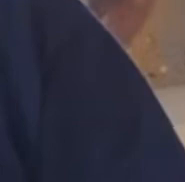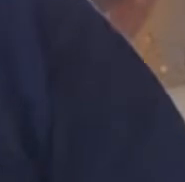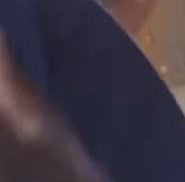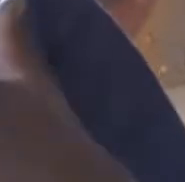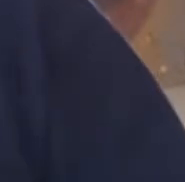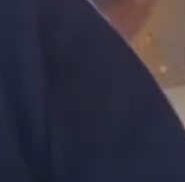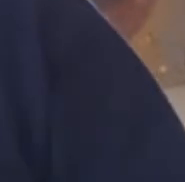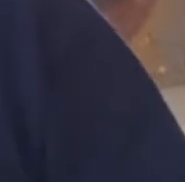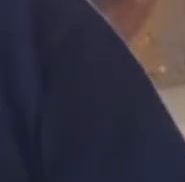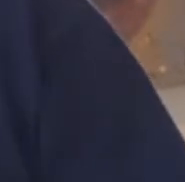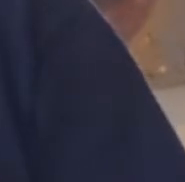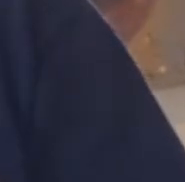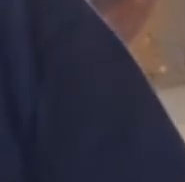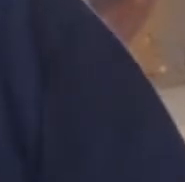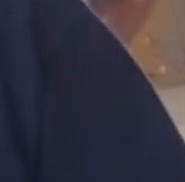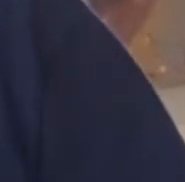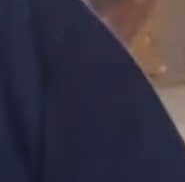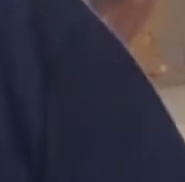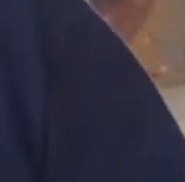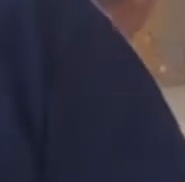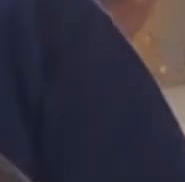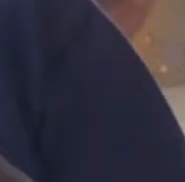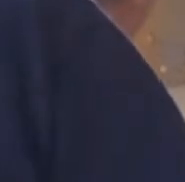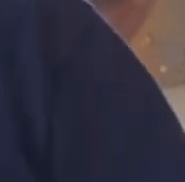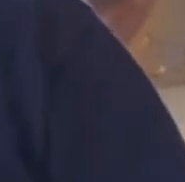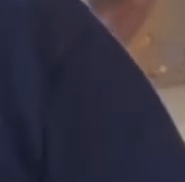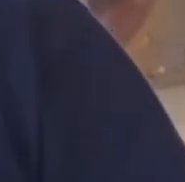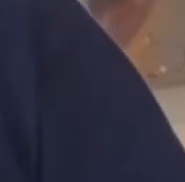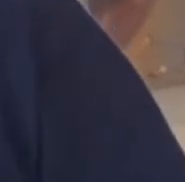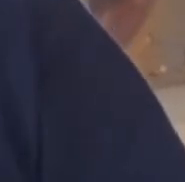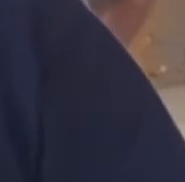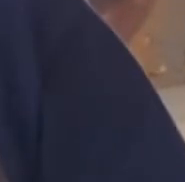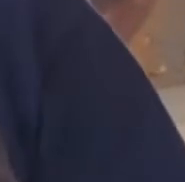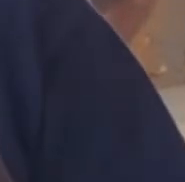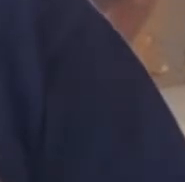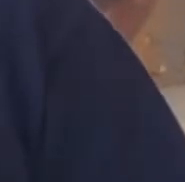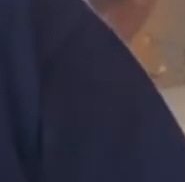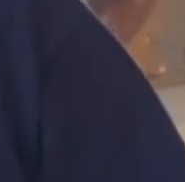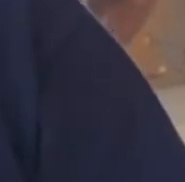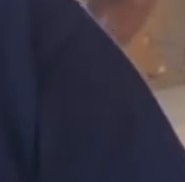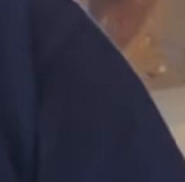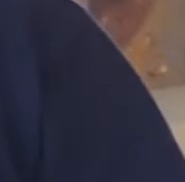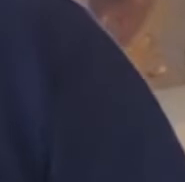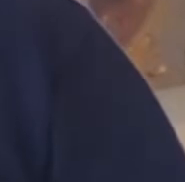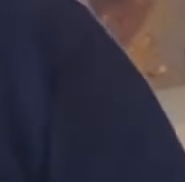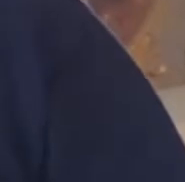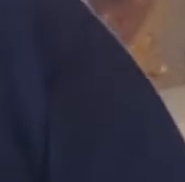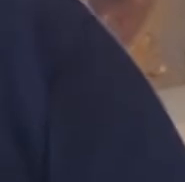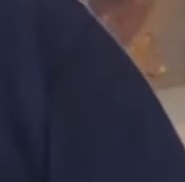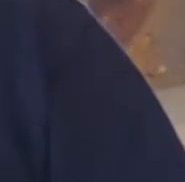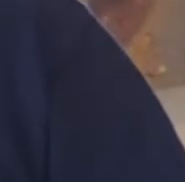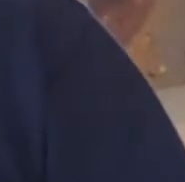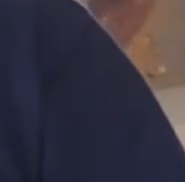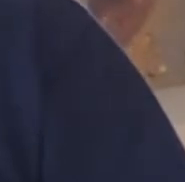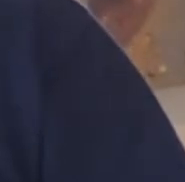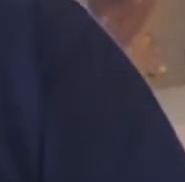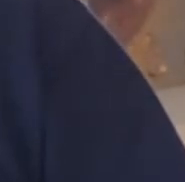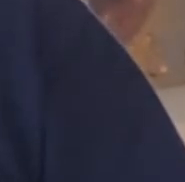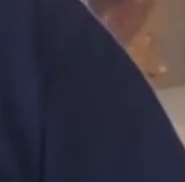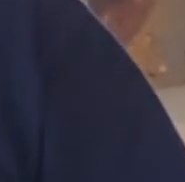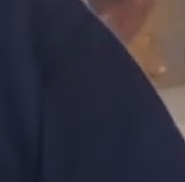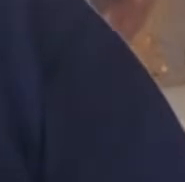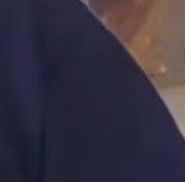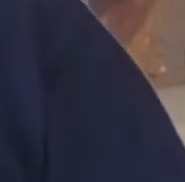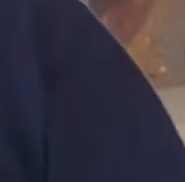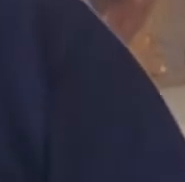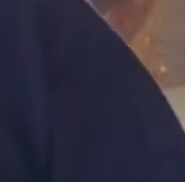And we've brought in quite a number of elderly artists. We've brought in quite a number of elders from different communities.